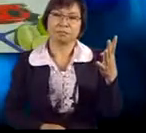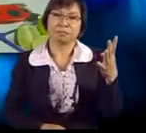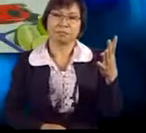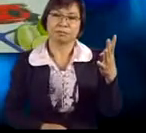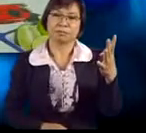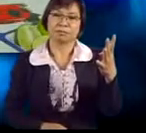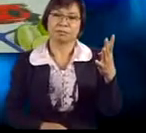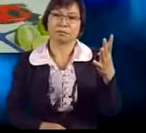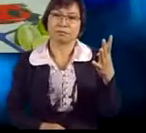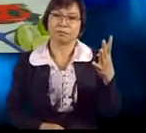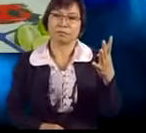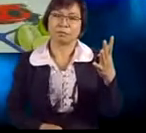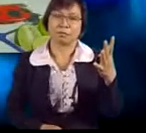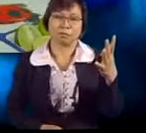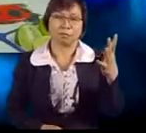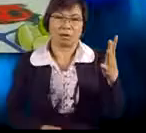4,